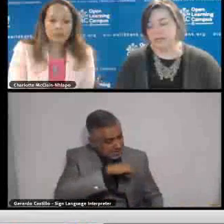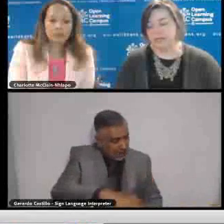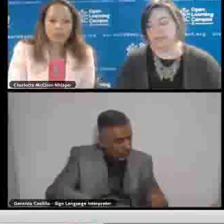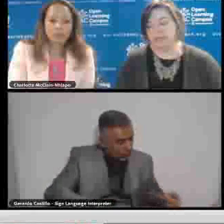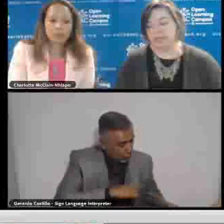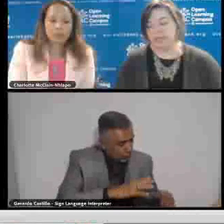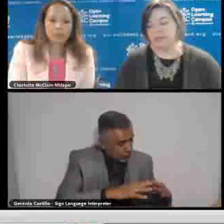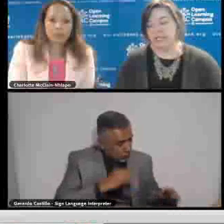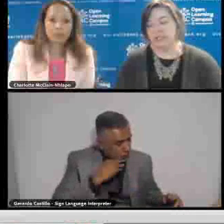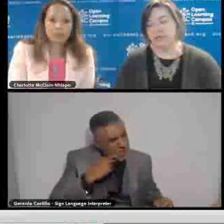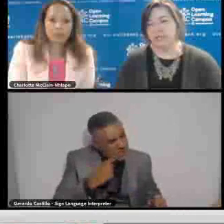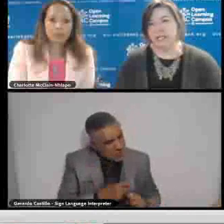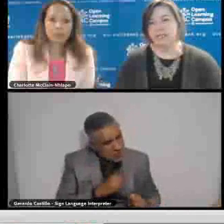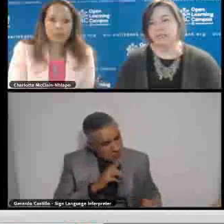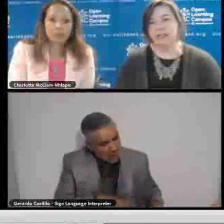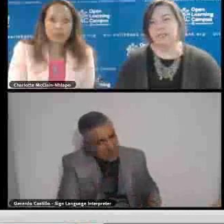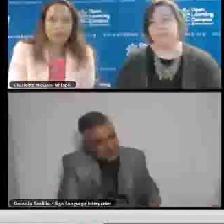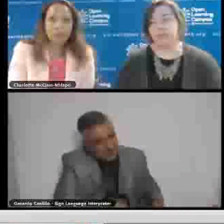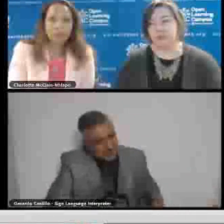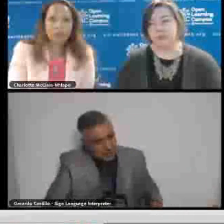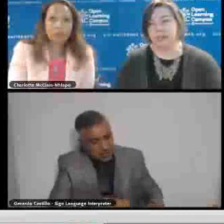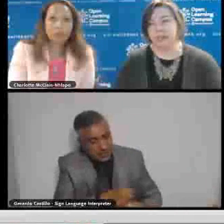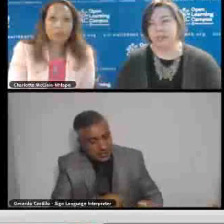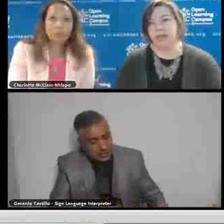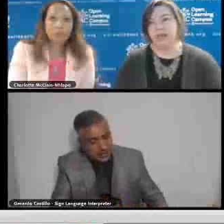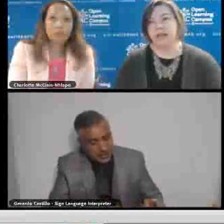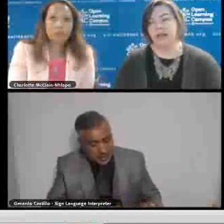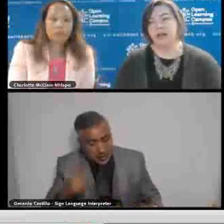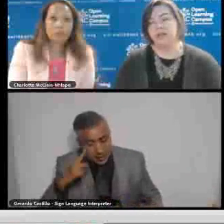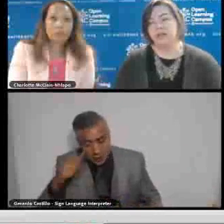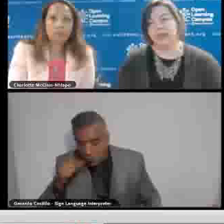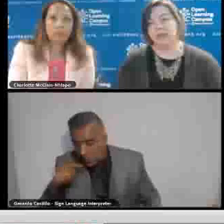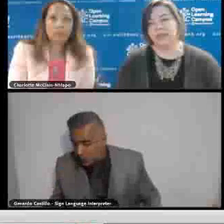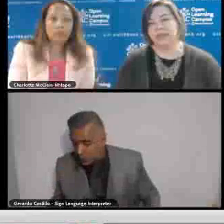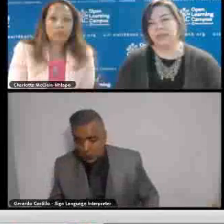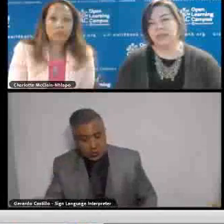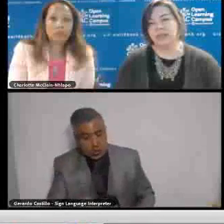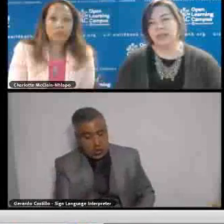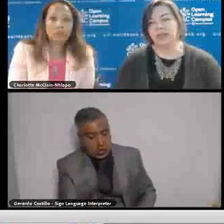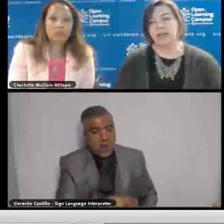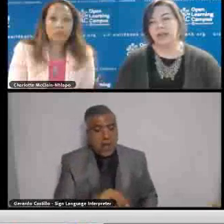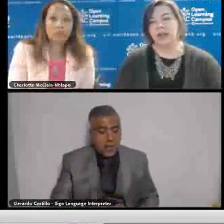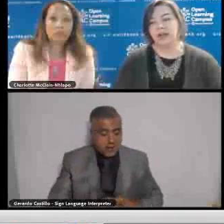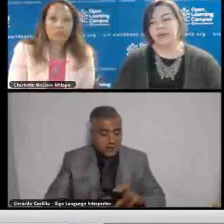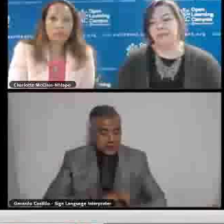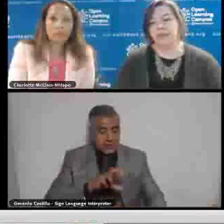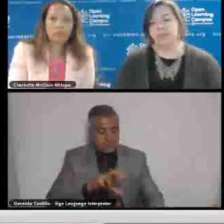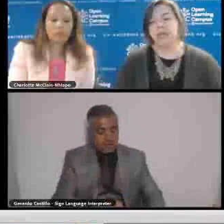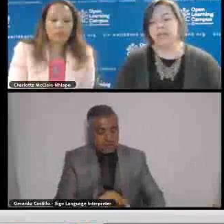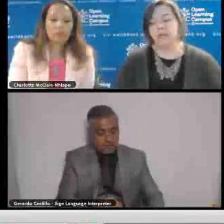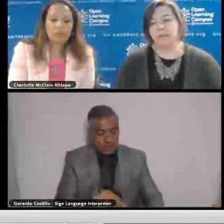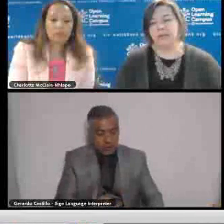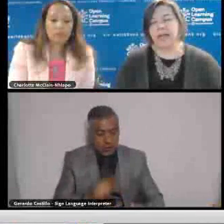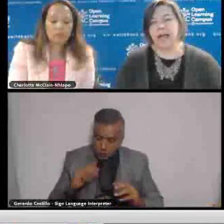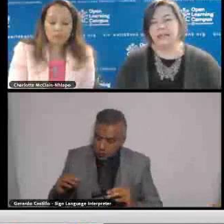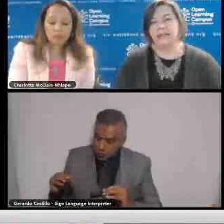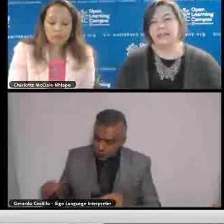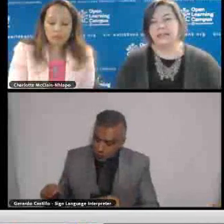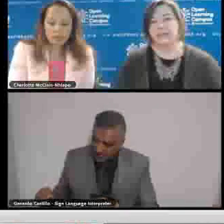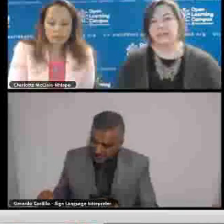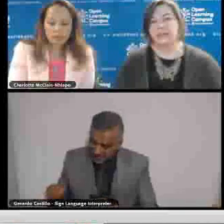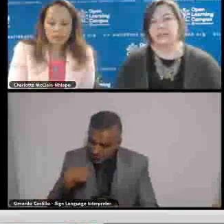build separate safe spaces for women, and they also invested in training women as